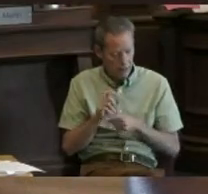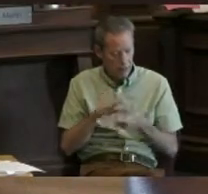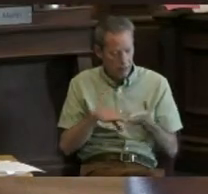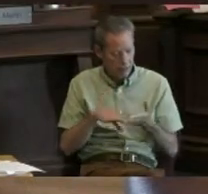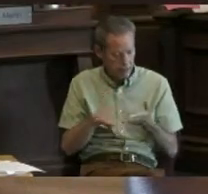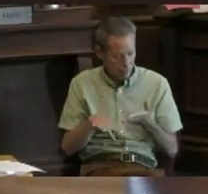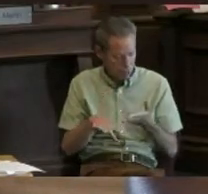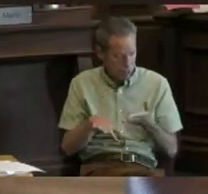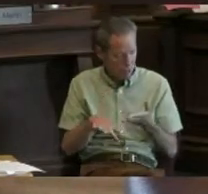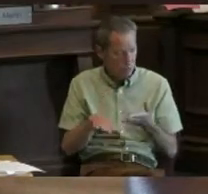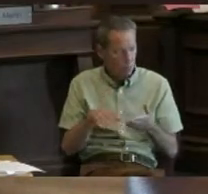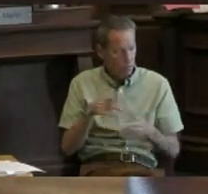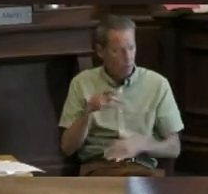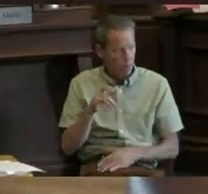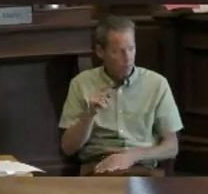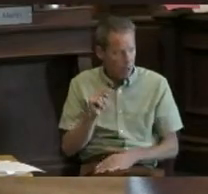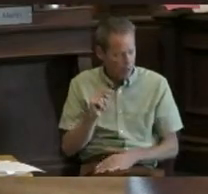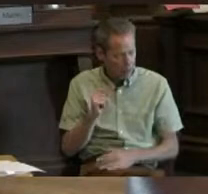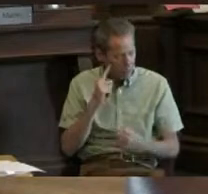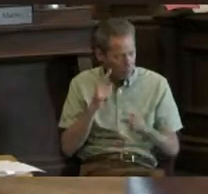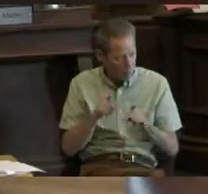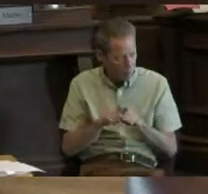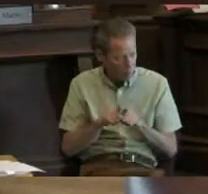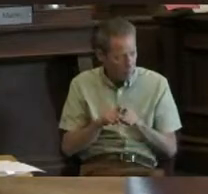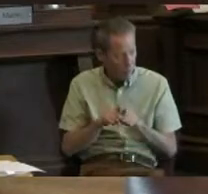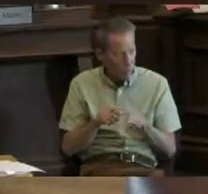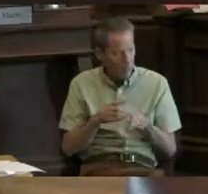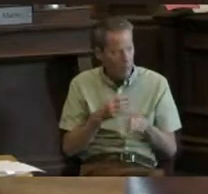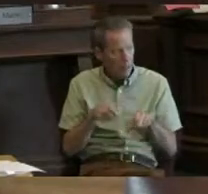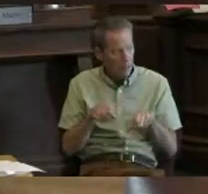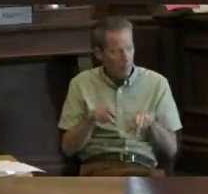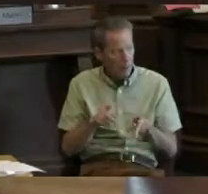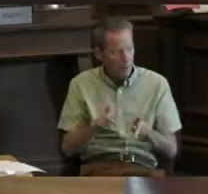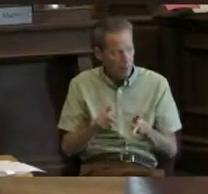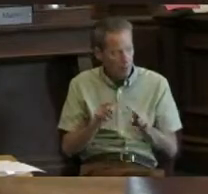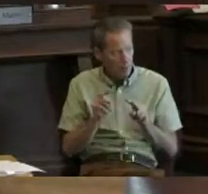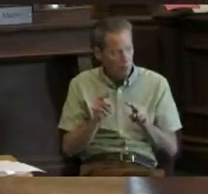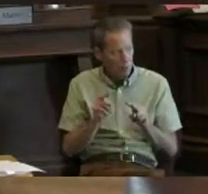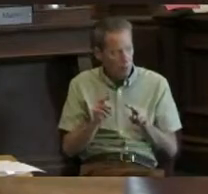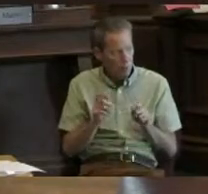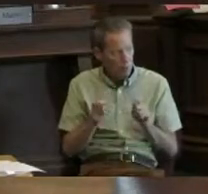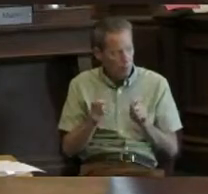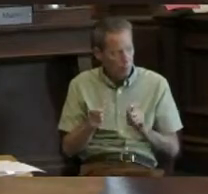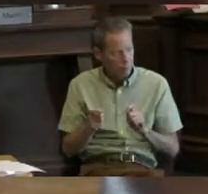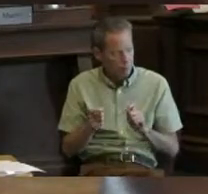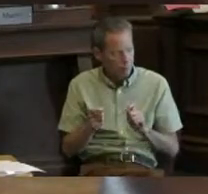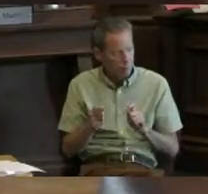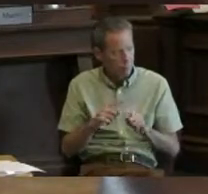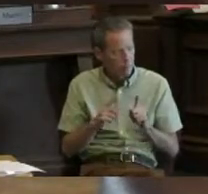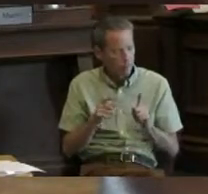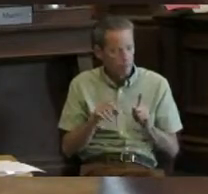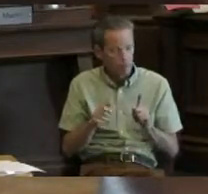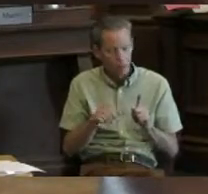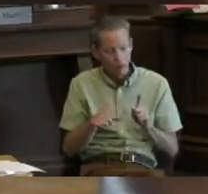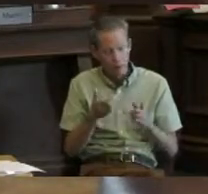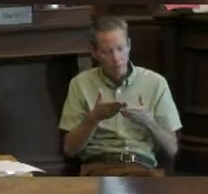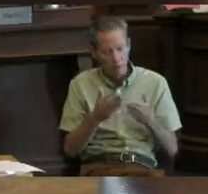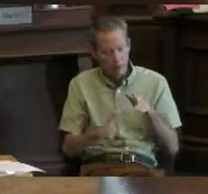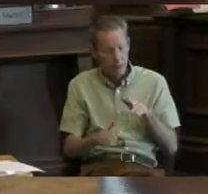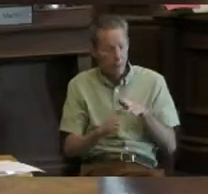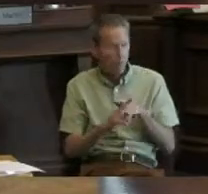pilot agreement, and the opportunity in number 4 to adjust the interest rate. But if there's anything else that comes